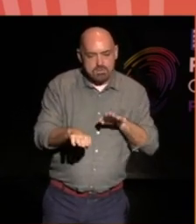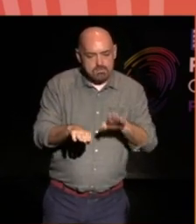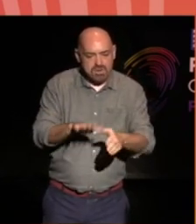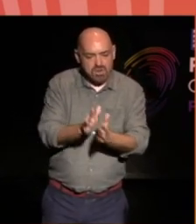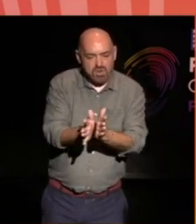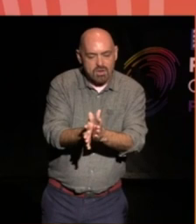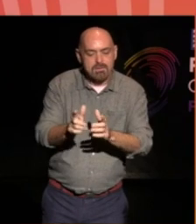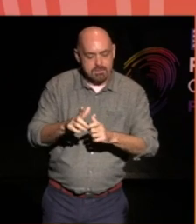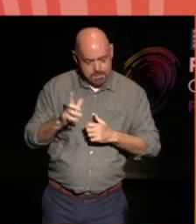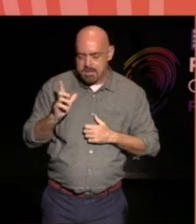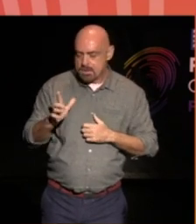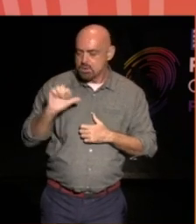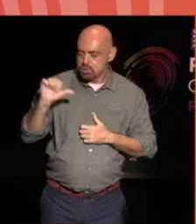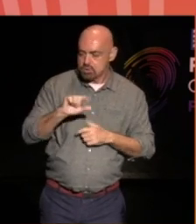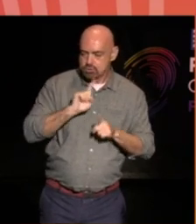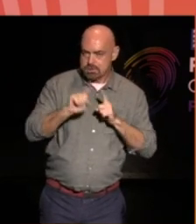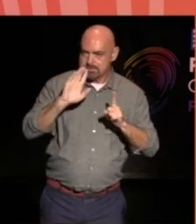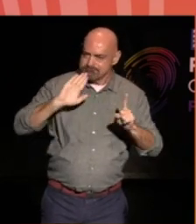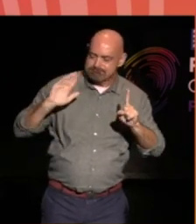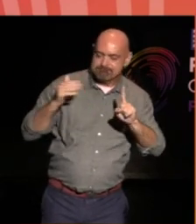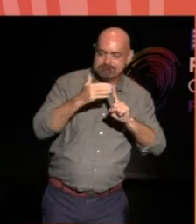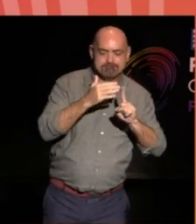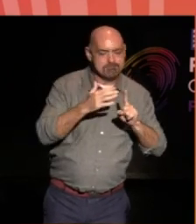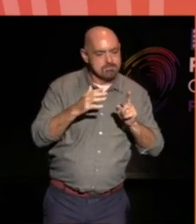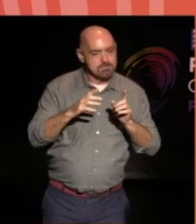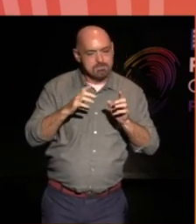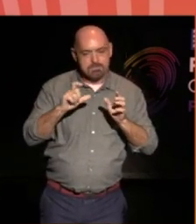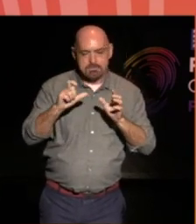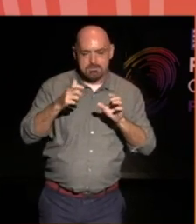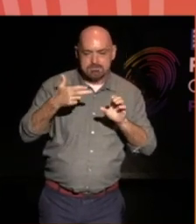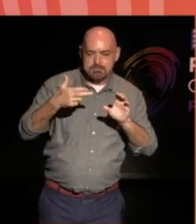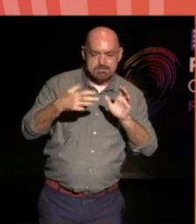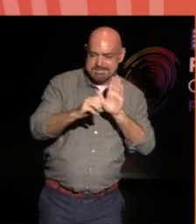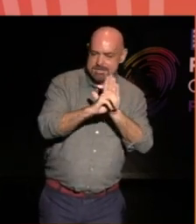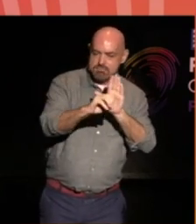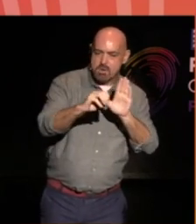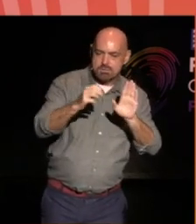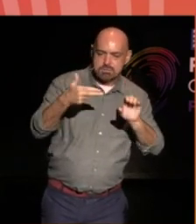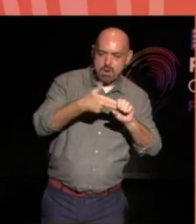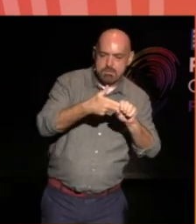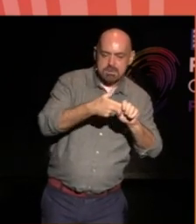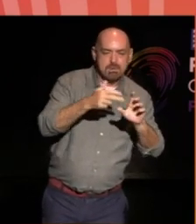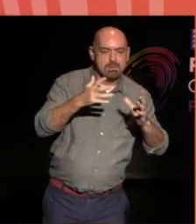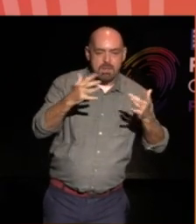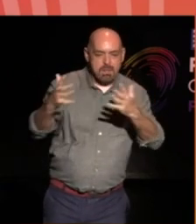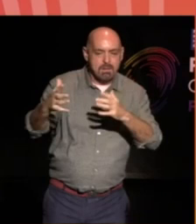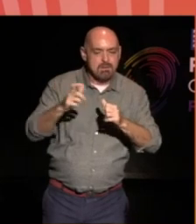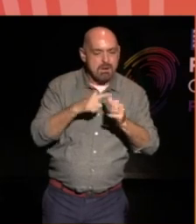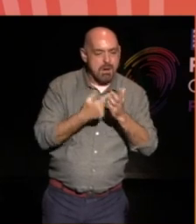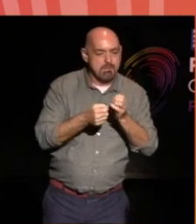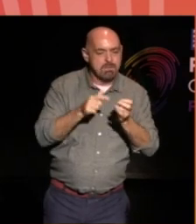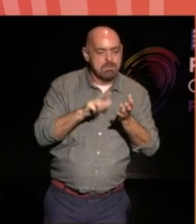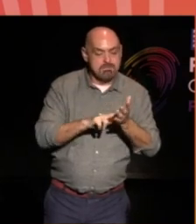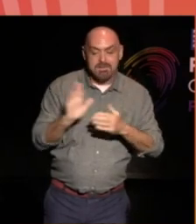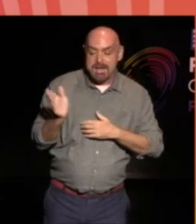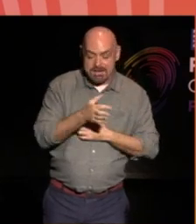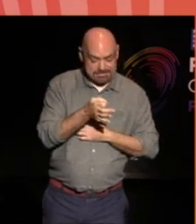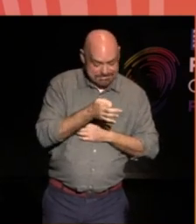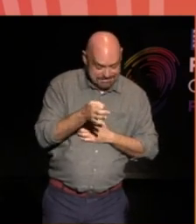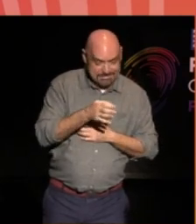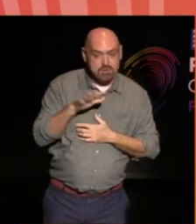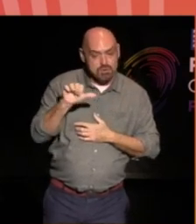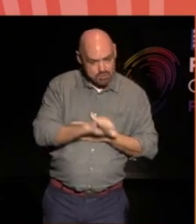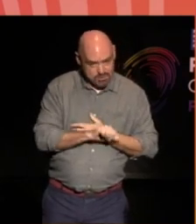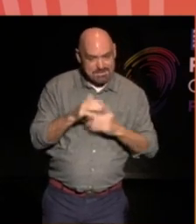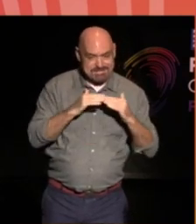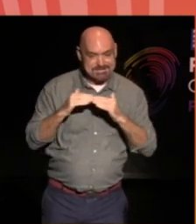statement for net carbon zero. That every country, every city, every county does exactly the same. And then we build, as I think we